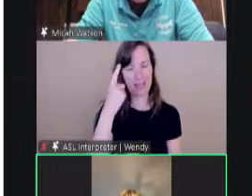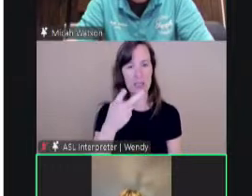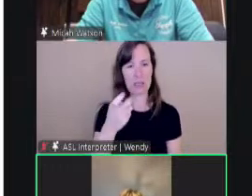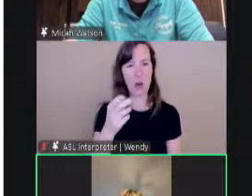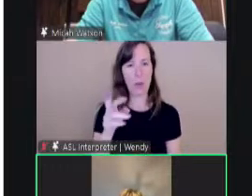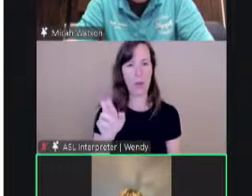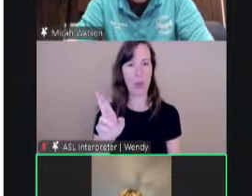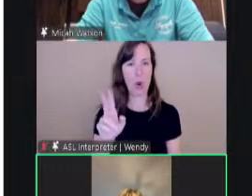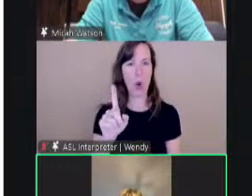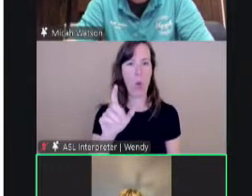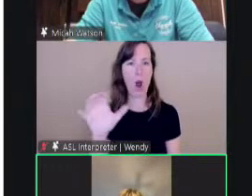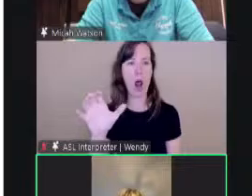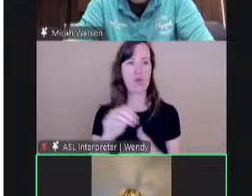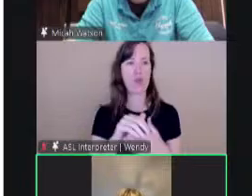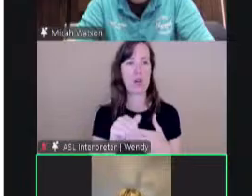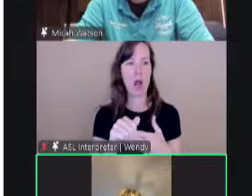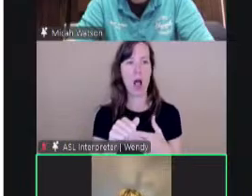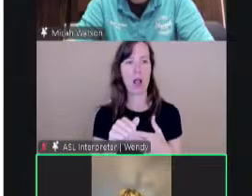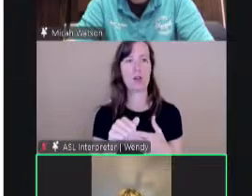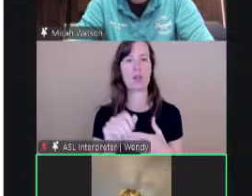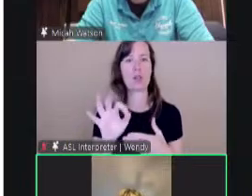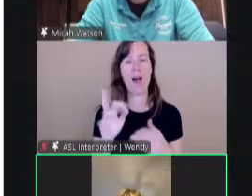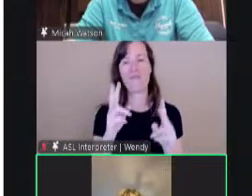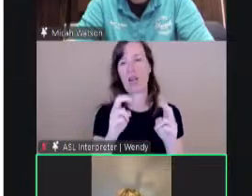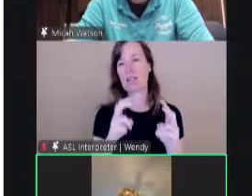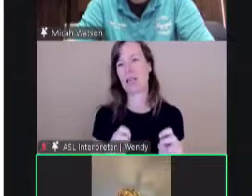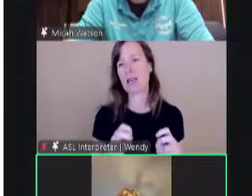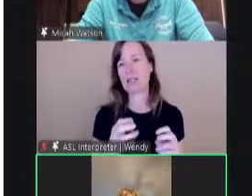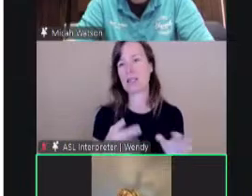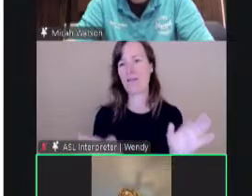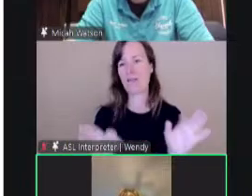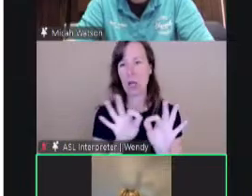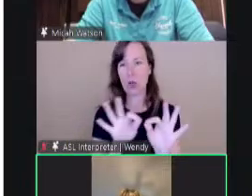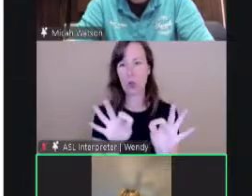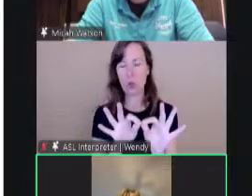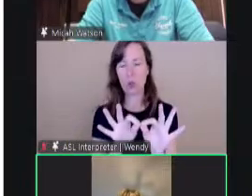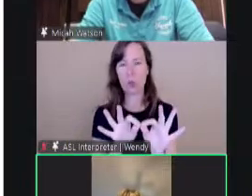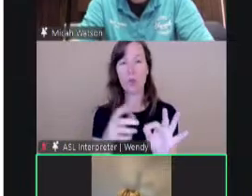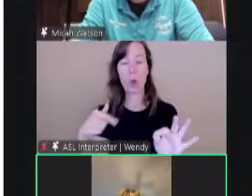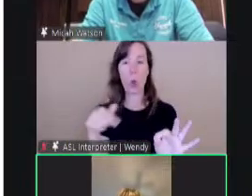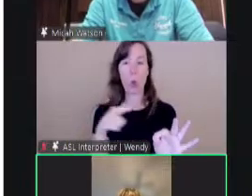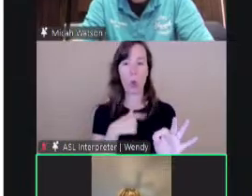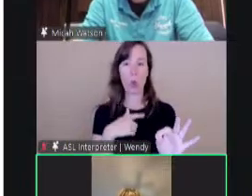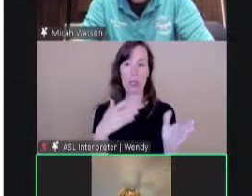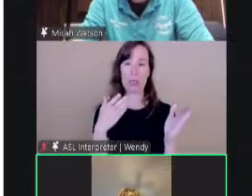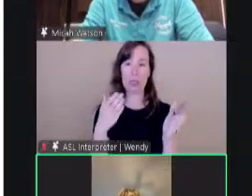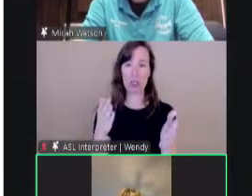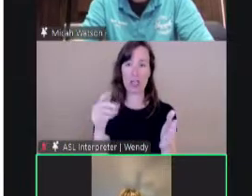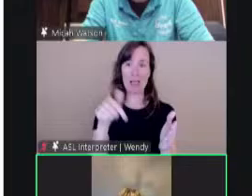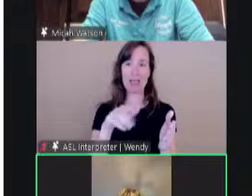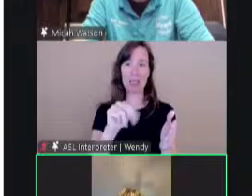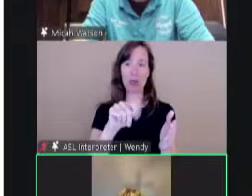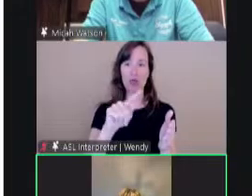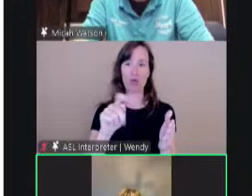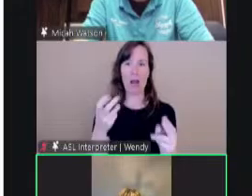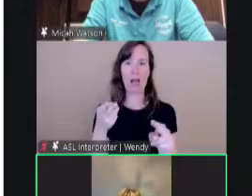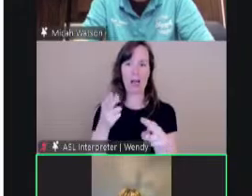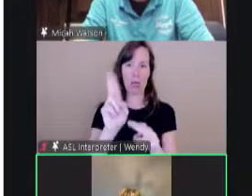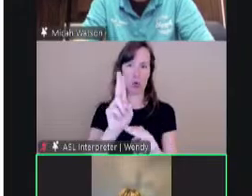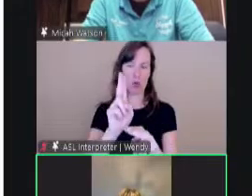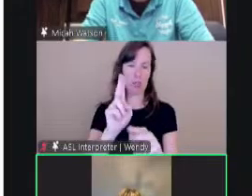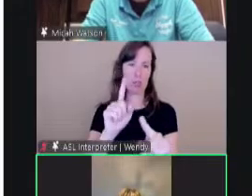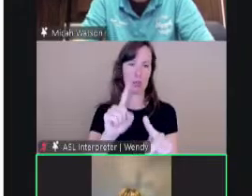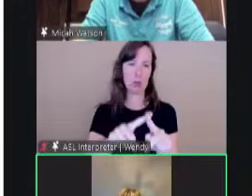per $100 of assessed value. we are suggesting that this rate be increased